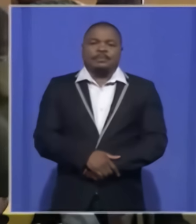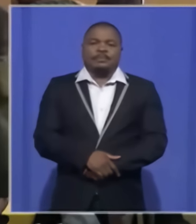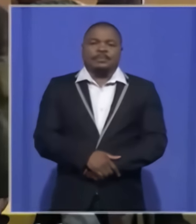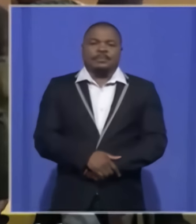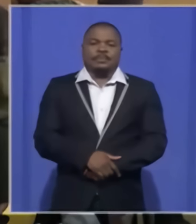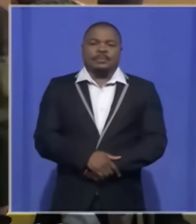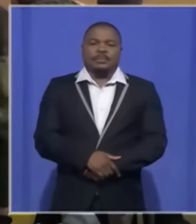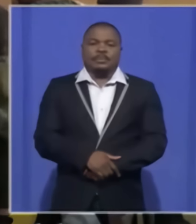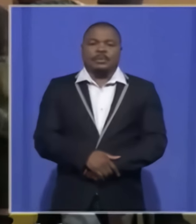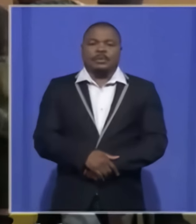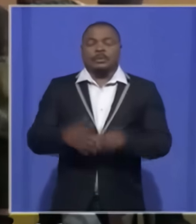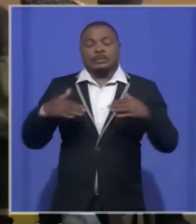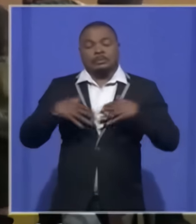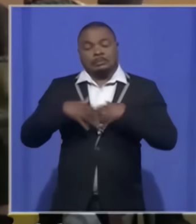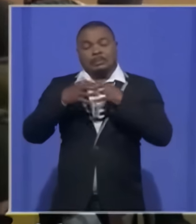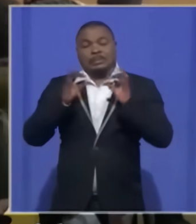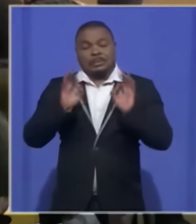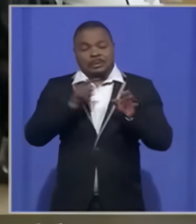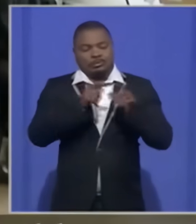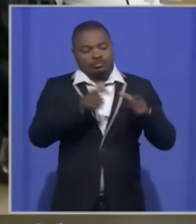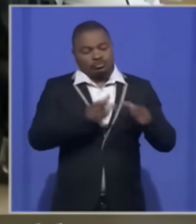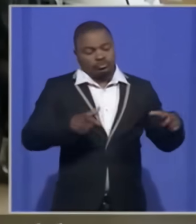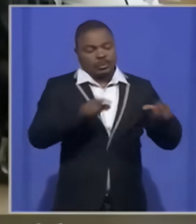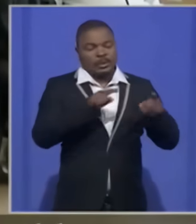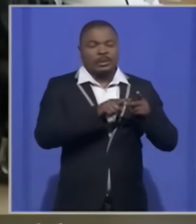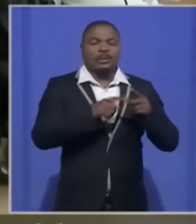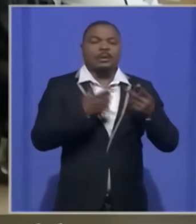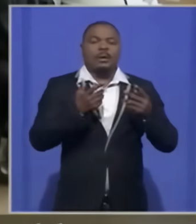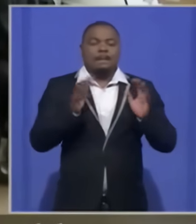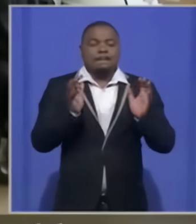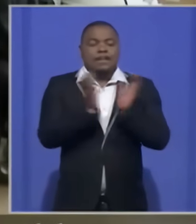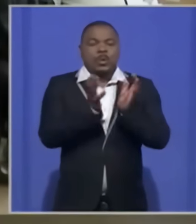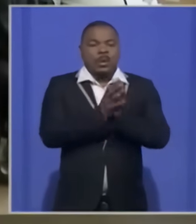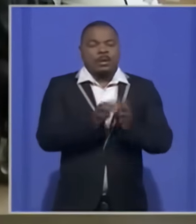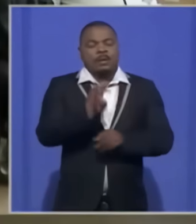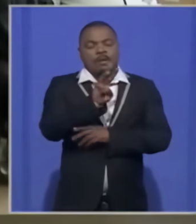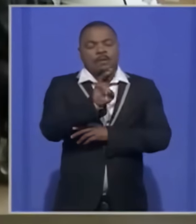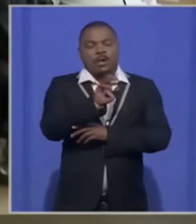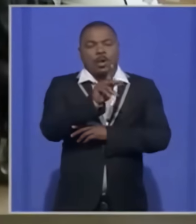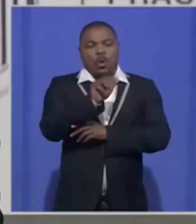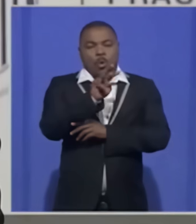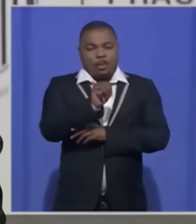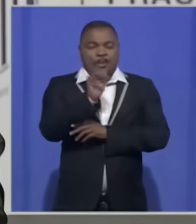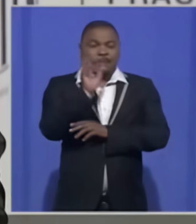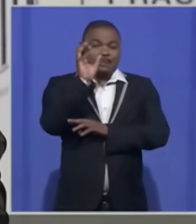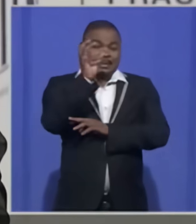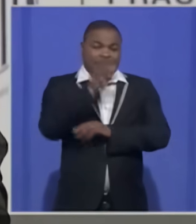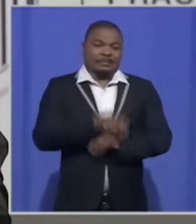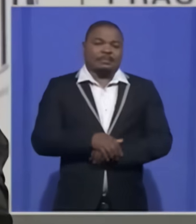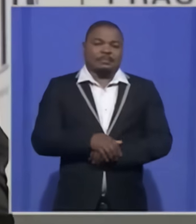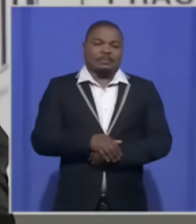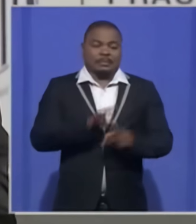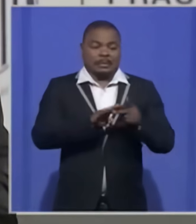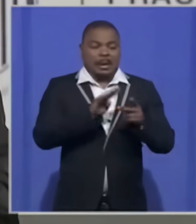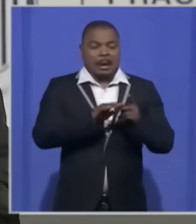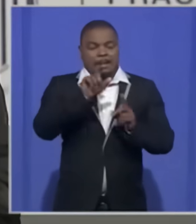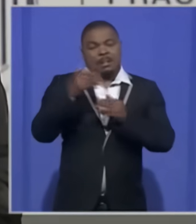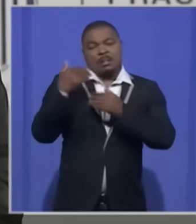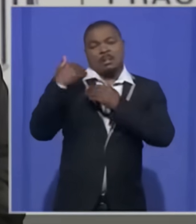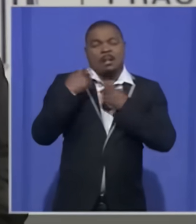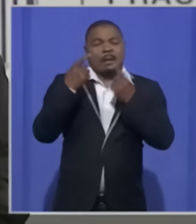Ka ho le leng ho thakgotswe kopano ya ditherisano tsa baahi Welcome Free State. Motsamaisi wa lekala la tsa ditjhelete